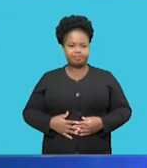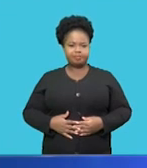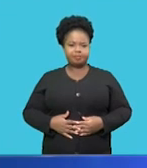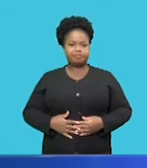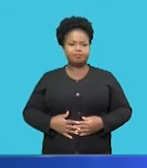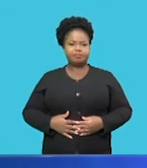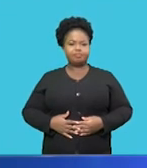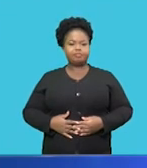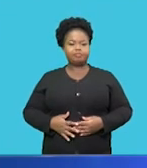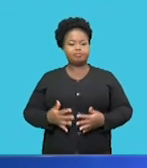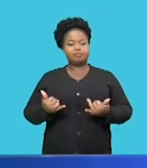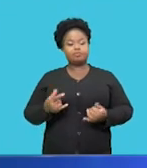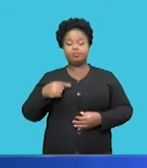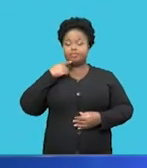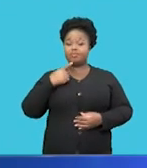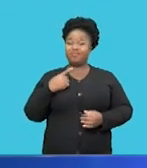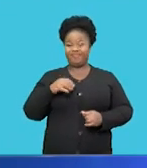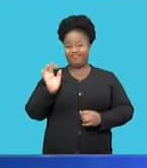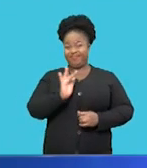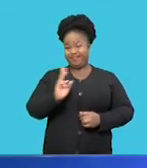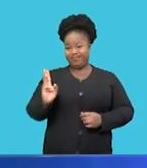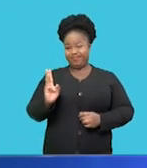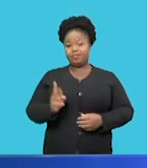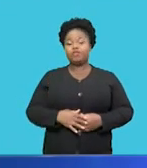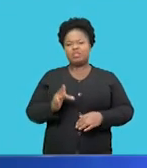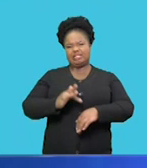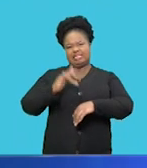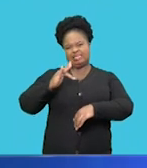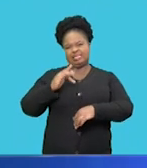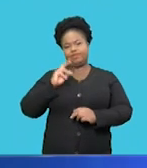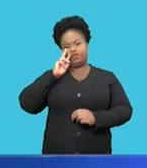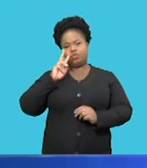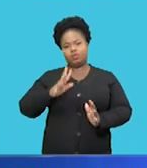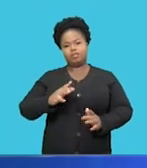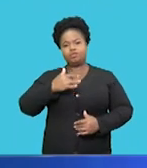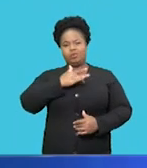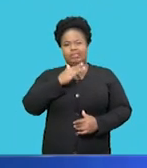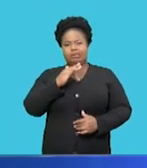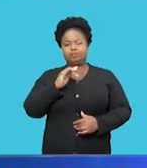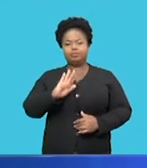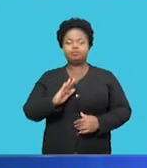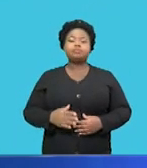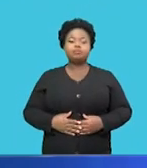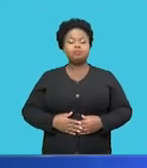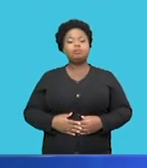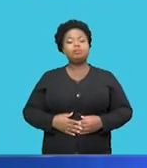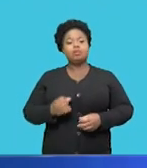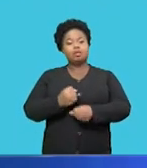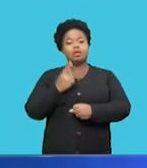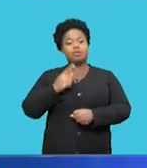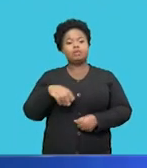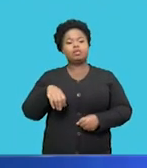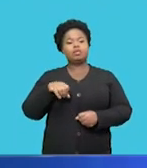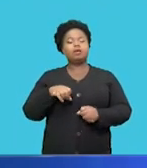Mohi elellwa hore dintlha tse latelang di batla di le hima ho batho ba pelo dinolo. Letona la Gauteng la lefapha la thuto